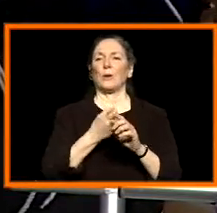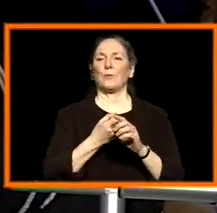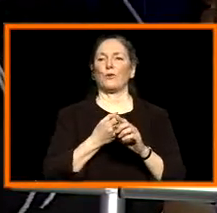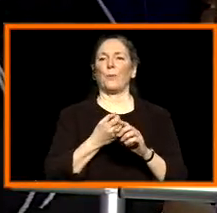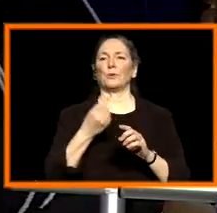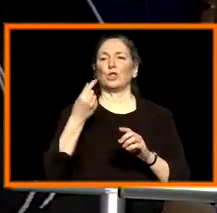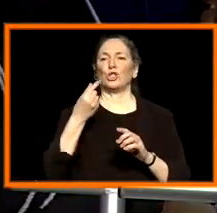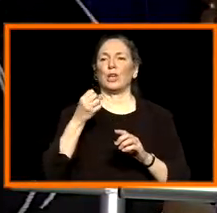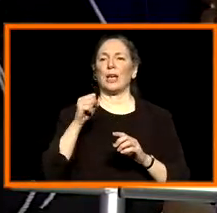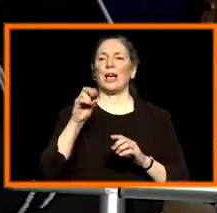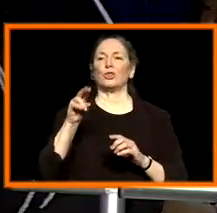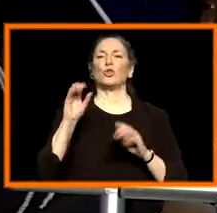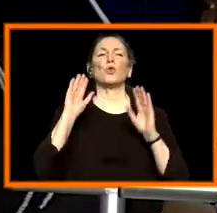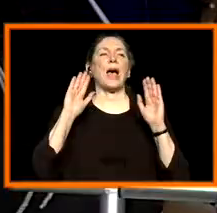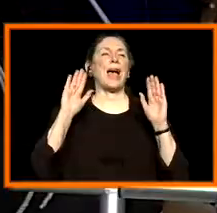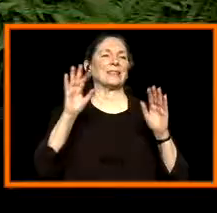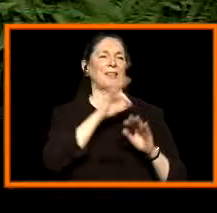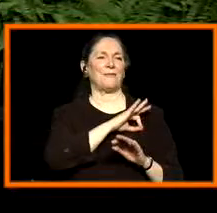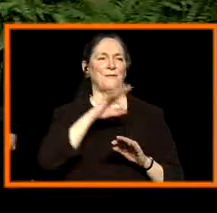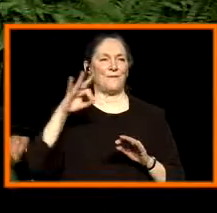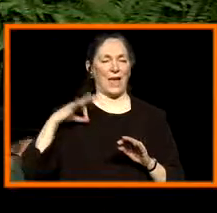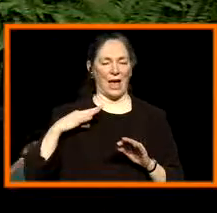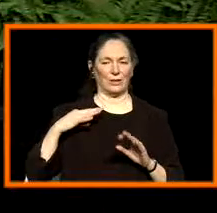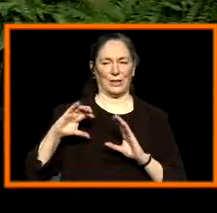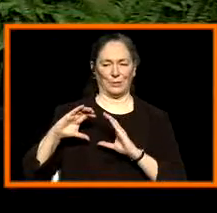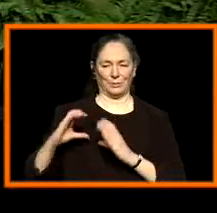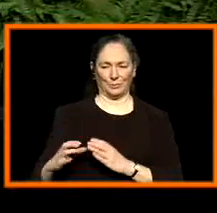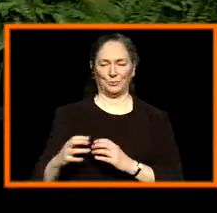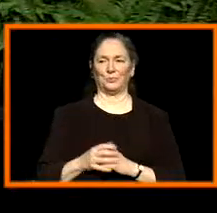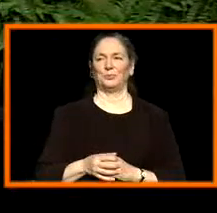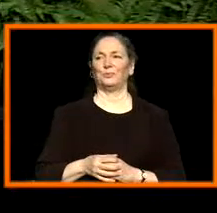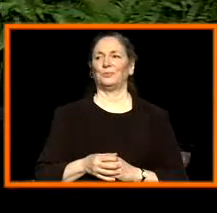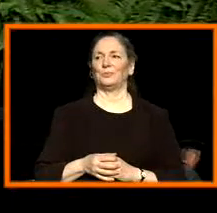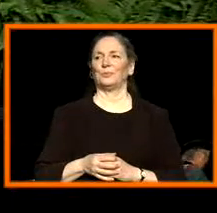of GSU's excellent faculty.